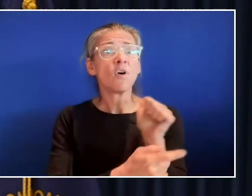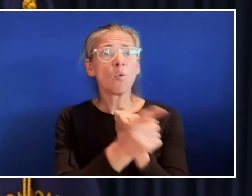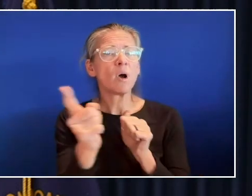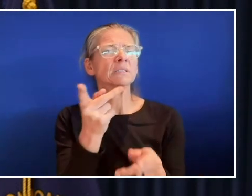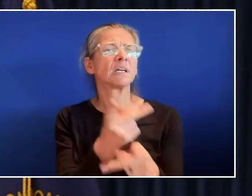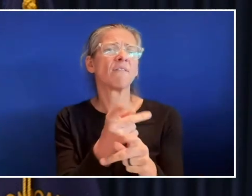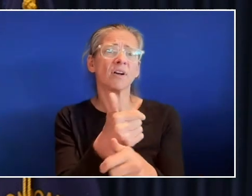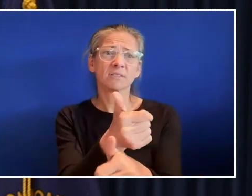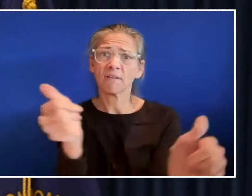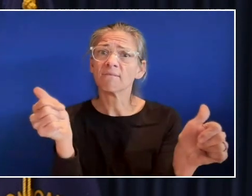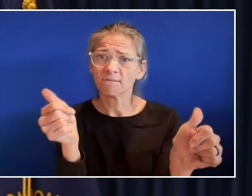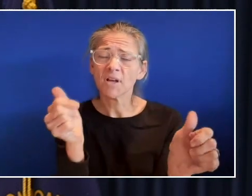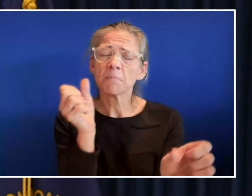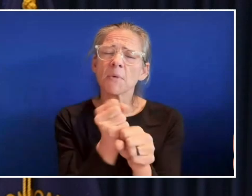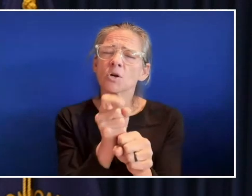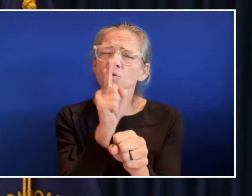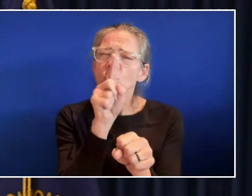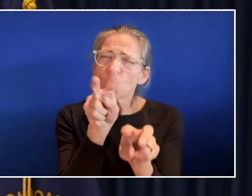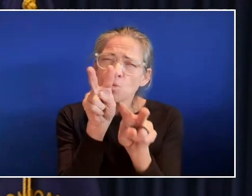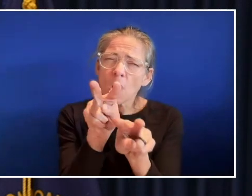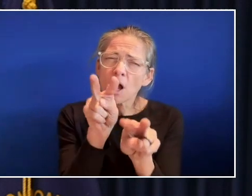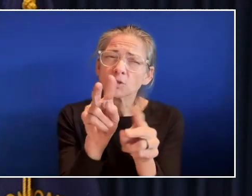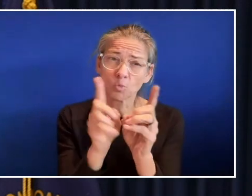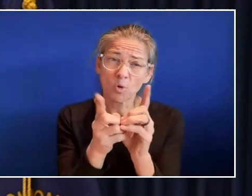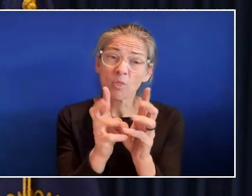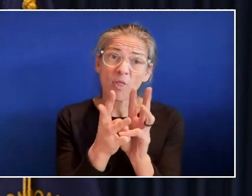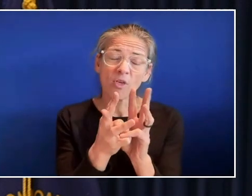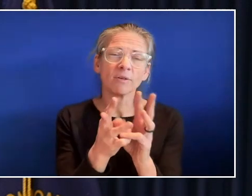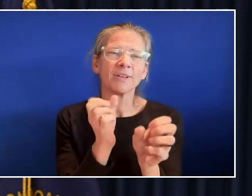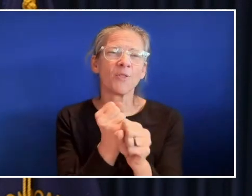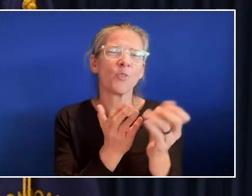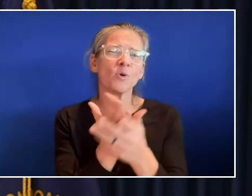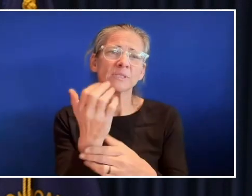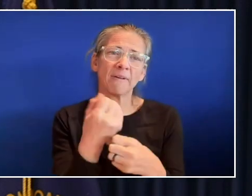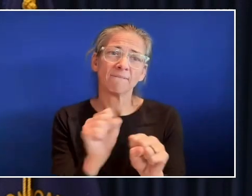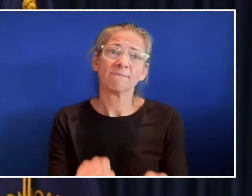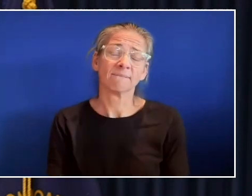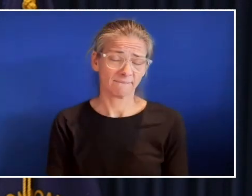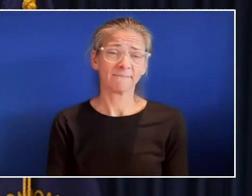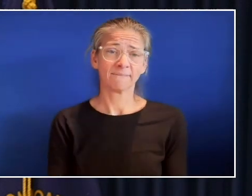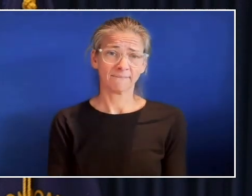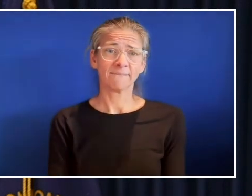out there, take care. Make sure you're watching all this weather. Let's get through it safely.